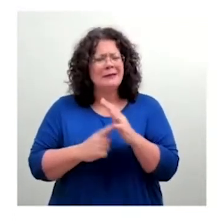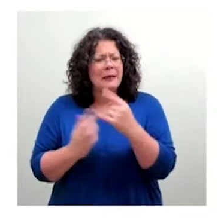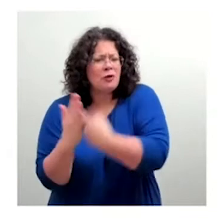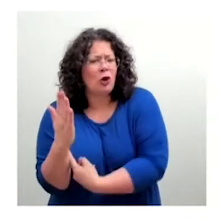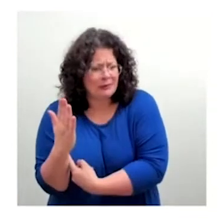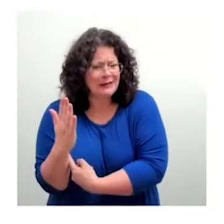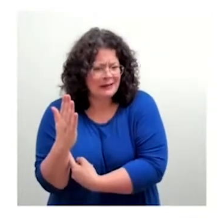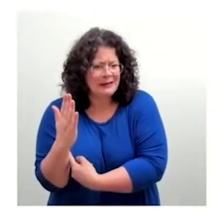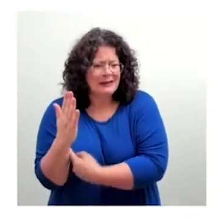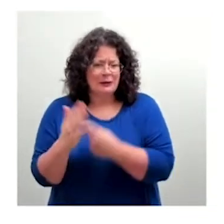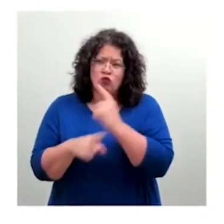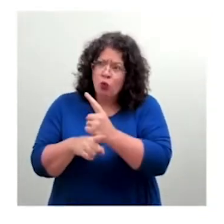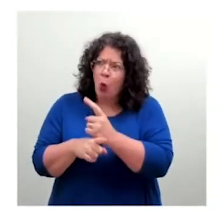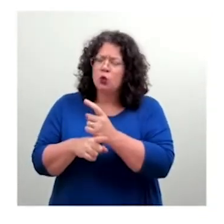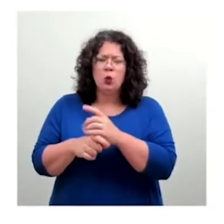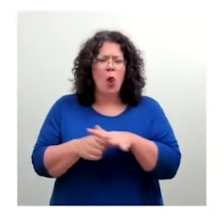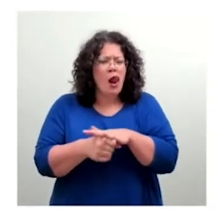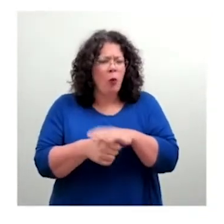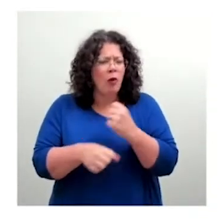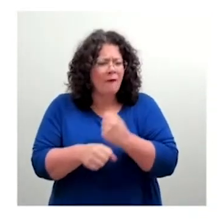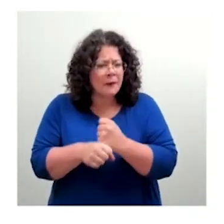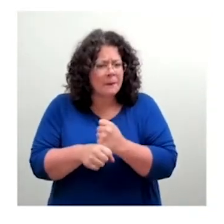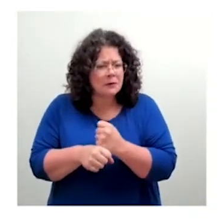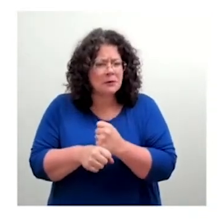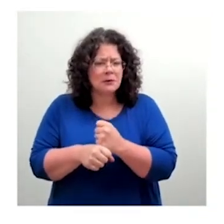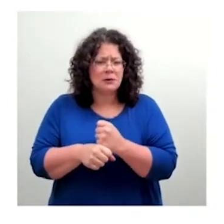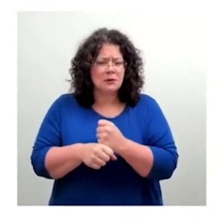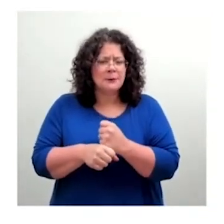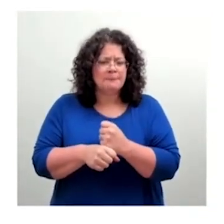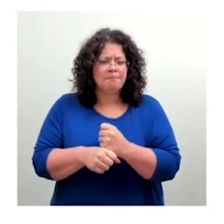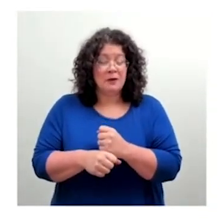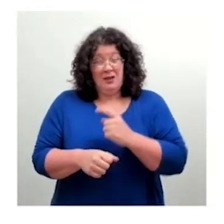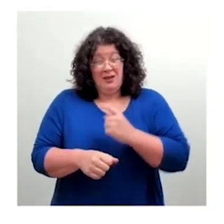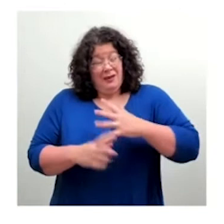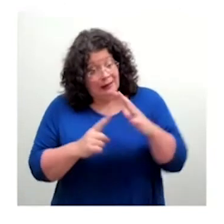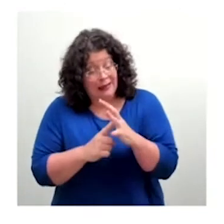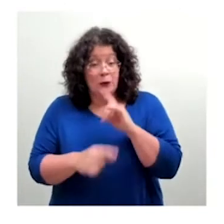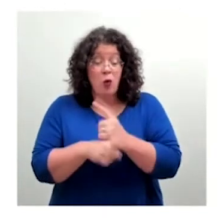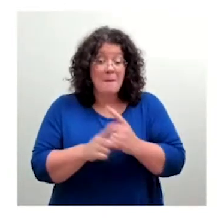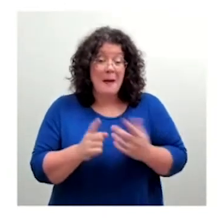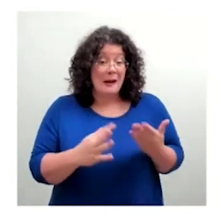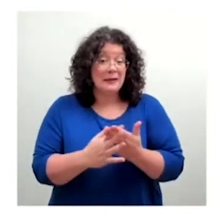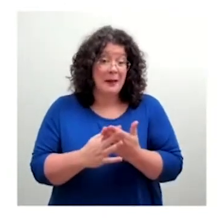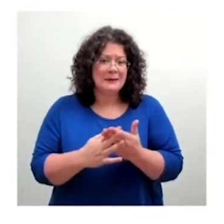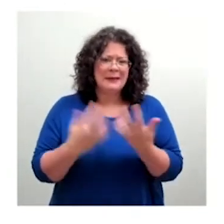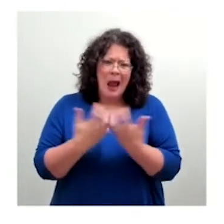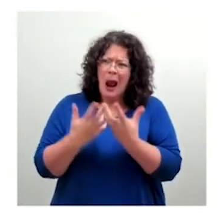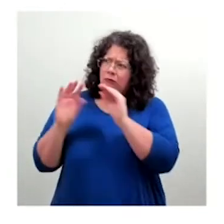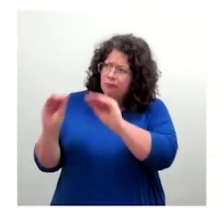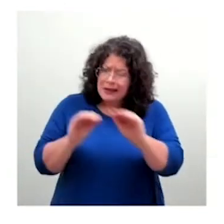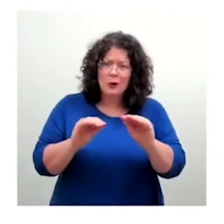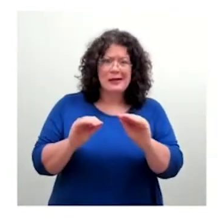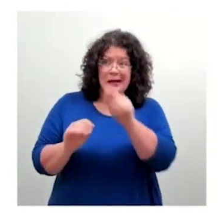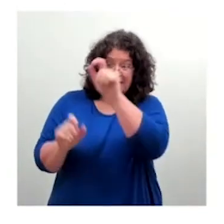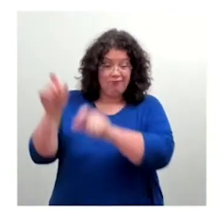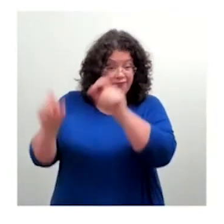think broader than that educating role, and I'm really, in terms of our technology, and I'm really delighted that actually our